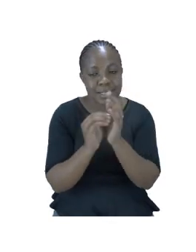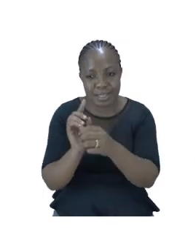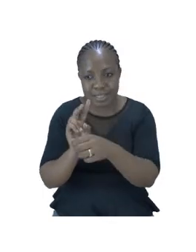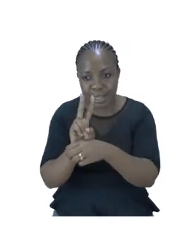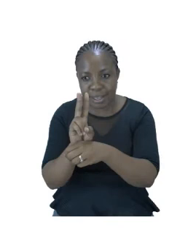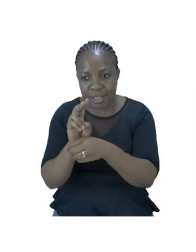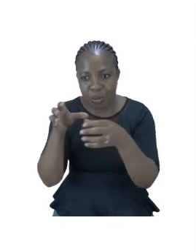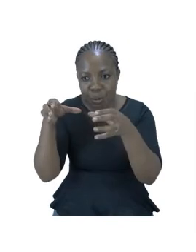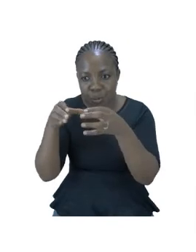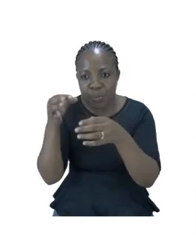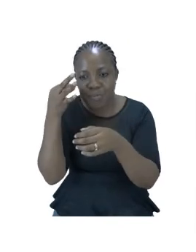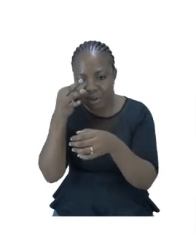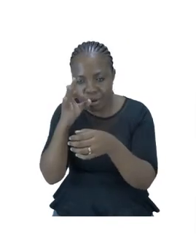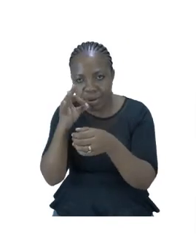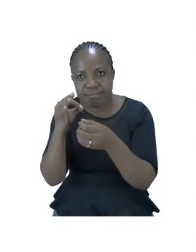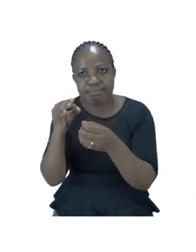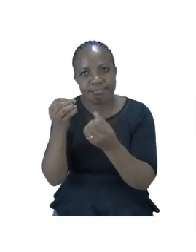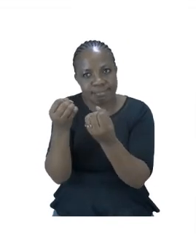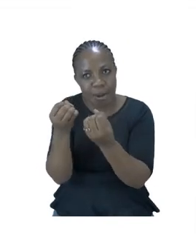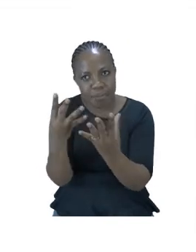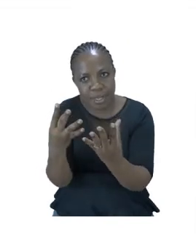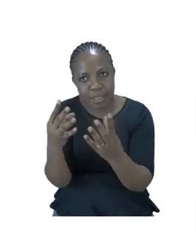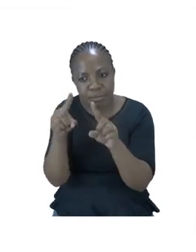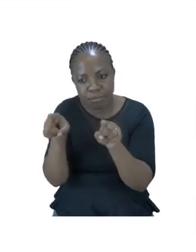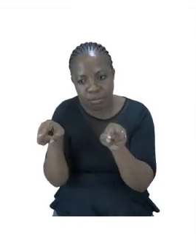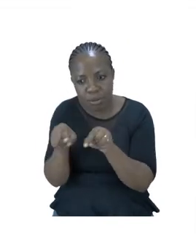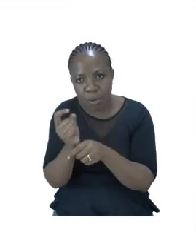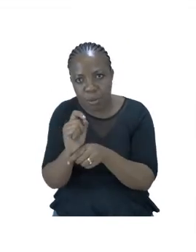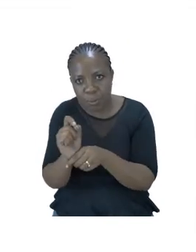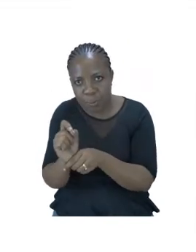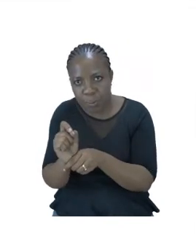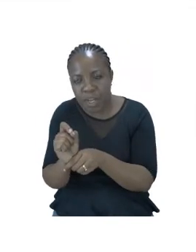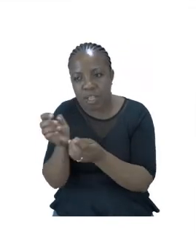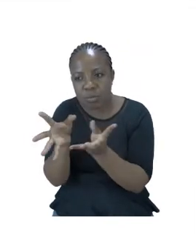time, please can you turn to the next page on page 28.